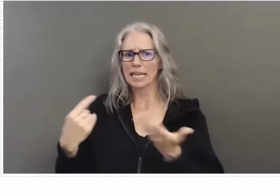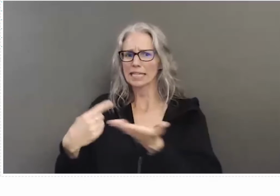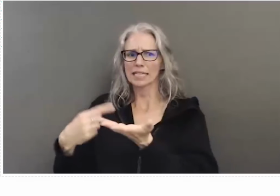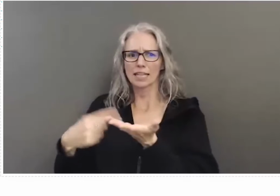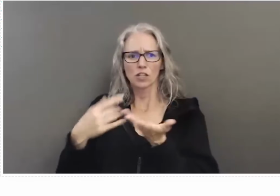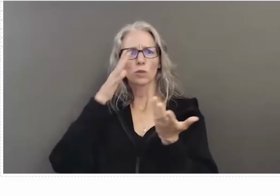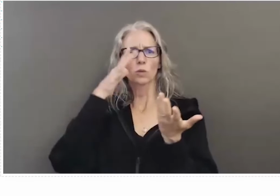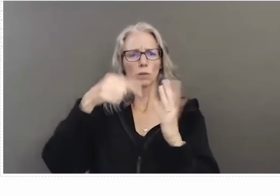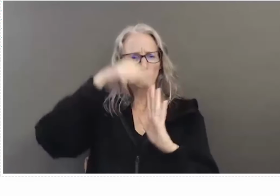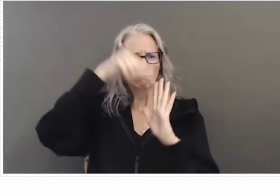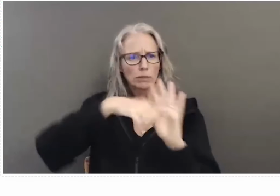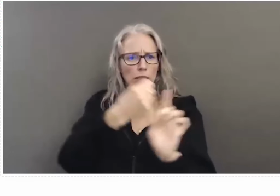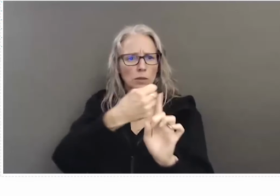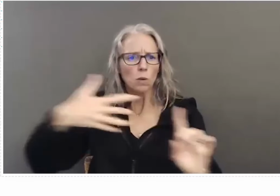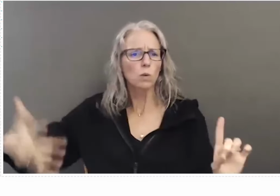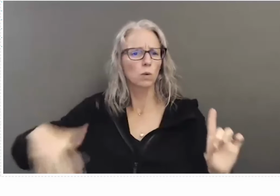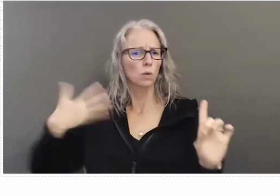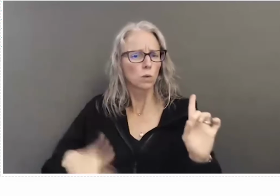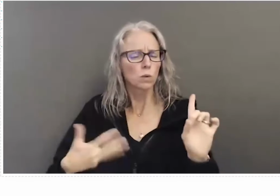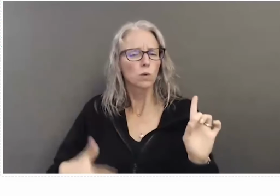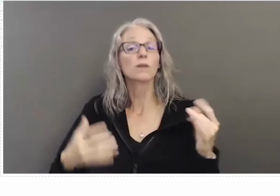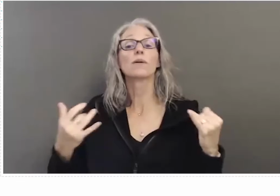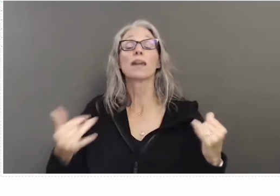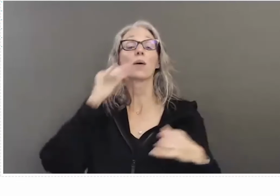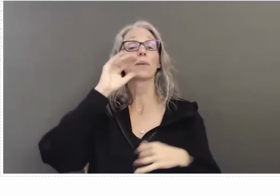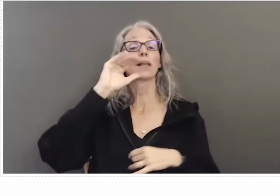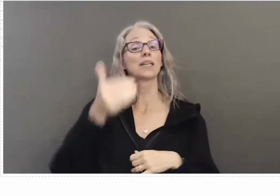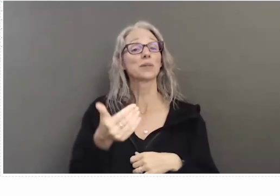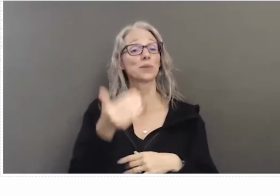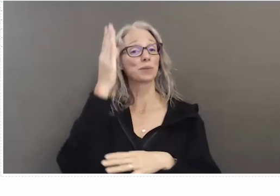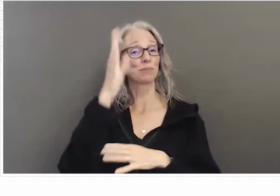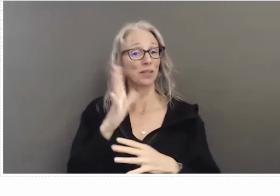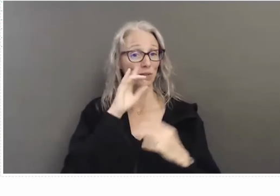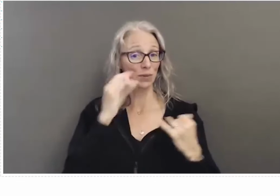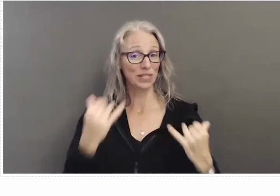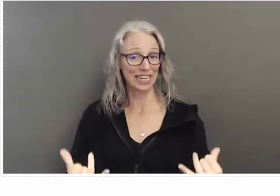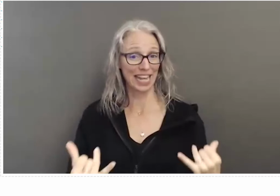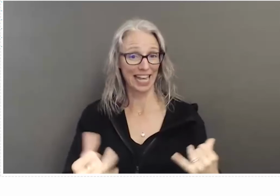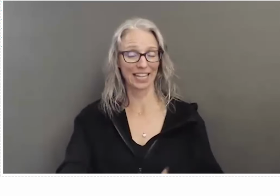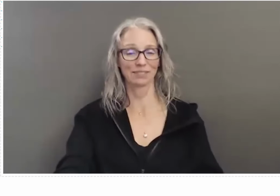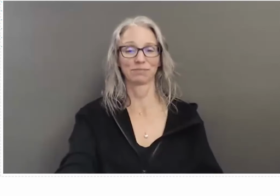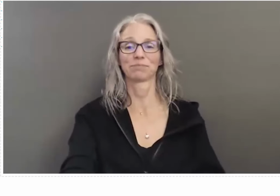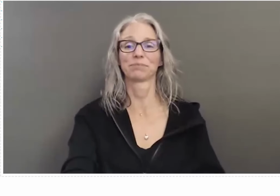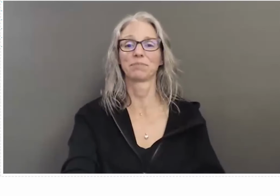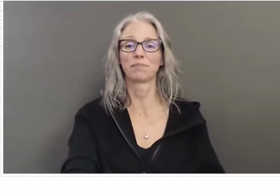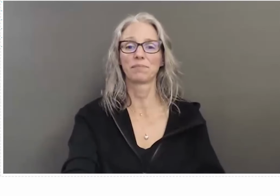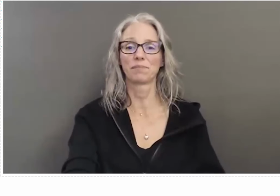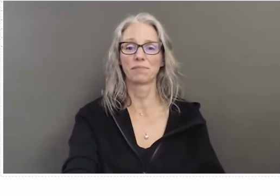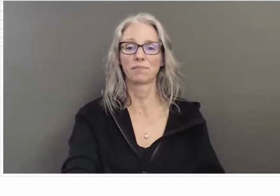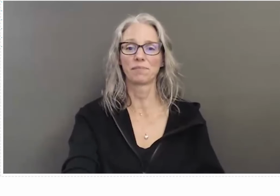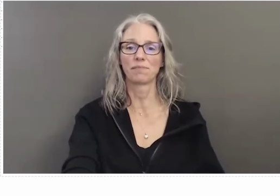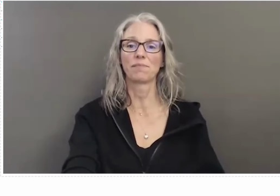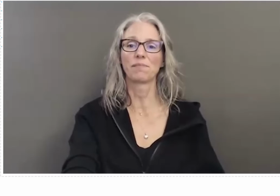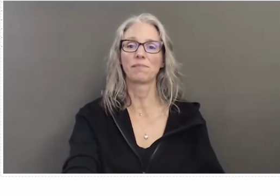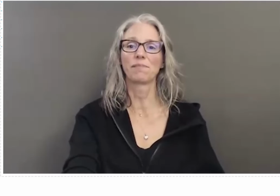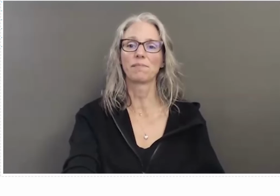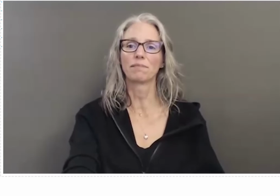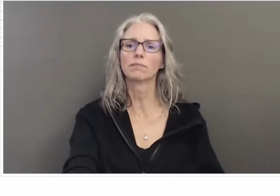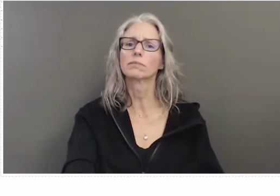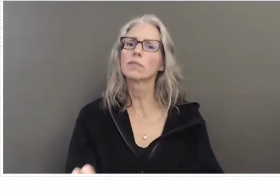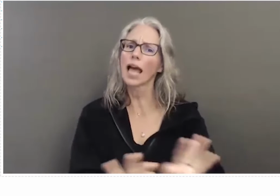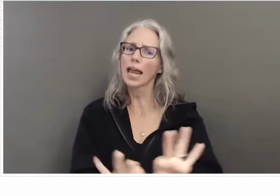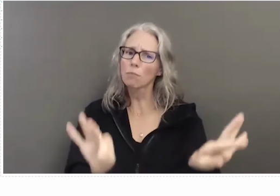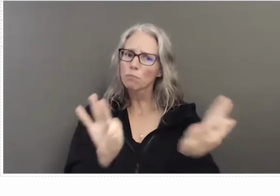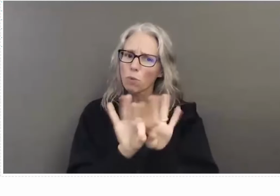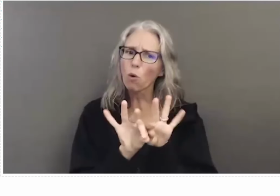in and introduce our speakers for today. And I'm going to take the time to read through their bios because I think we should give